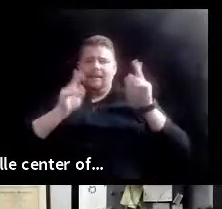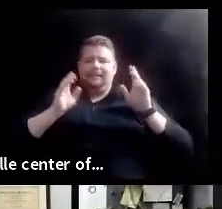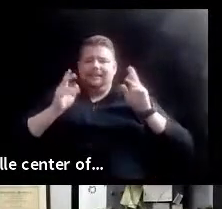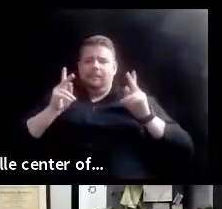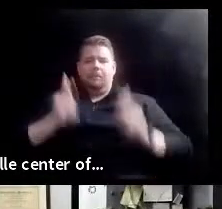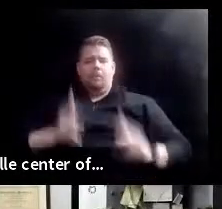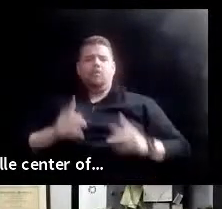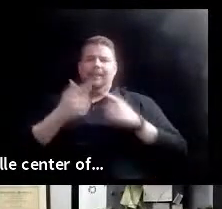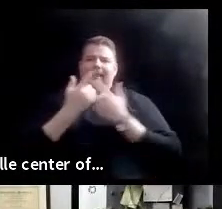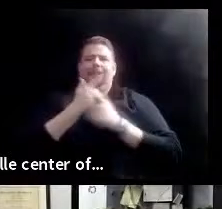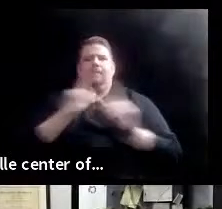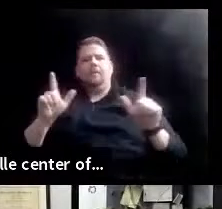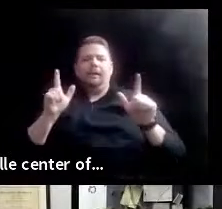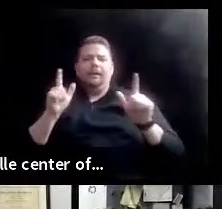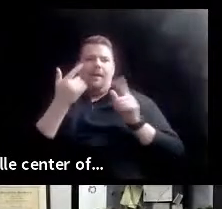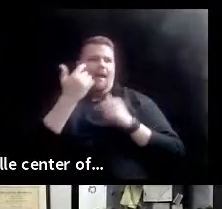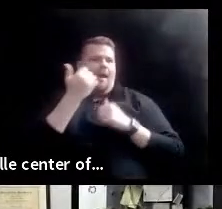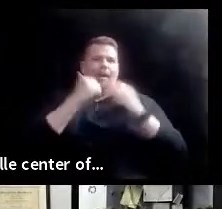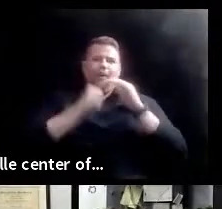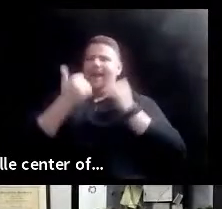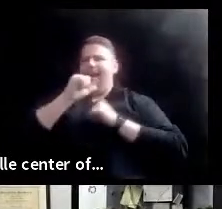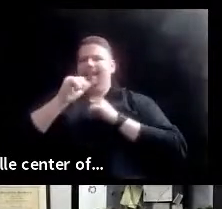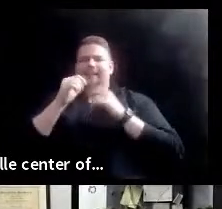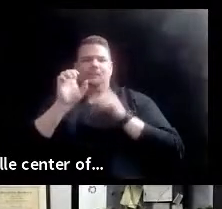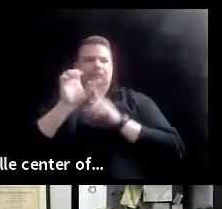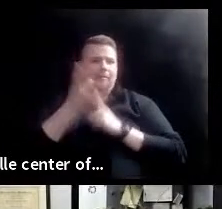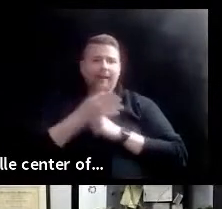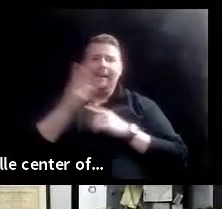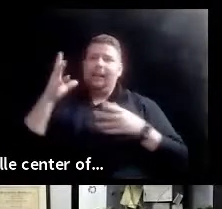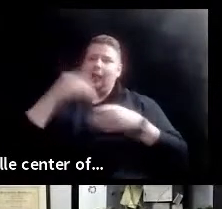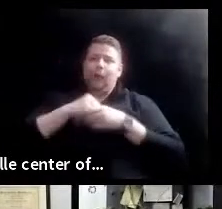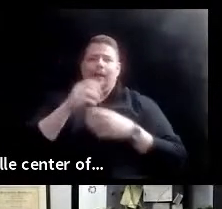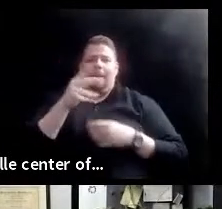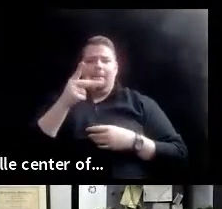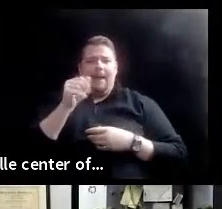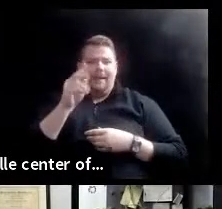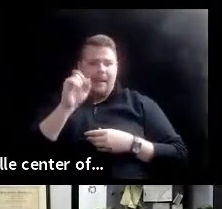any American citizen under any circumstance, including a pandemic,